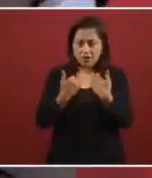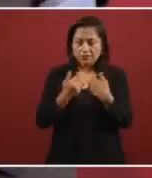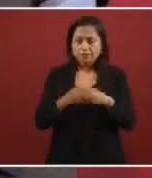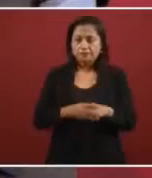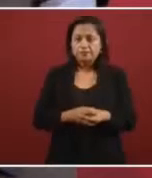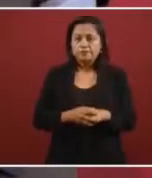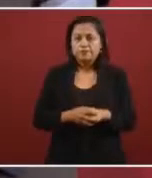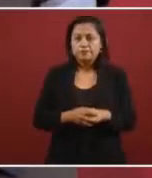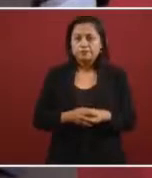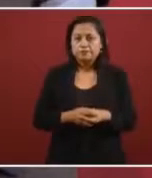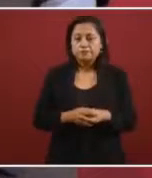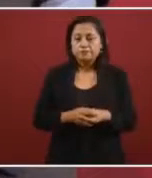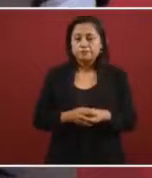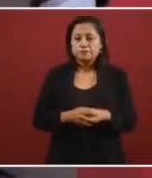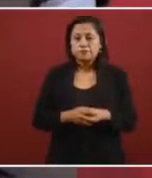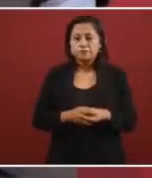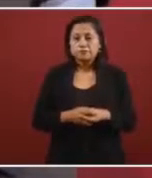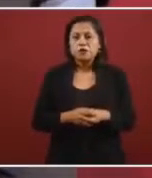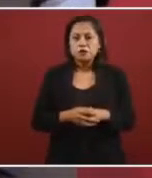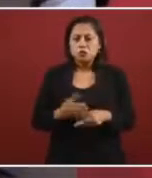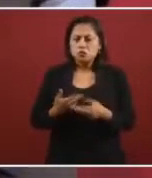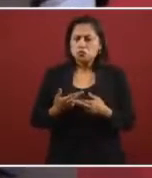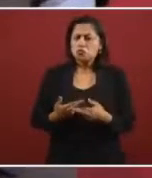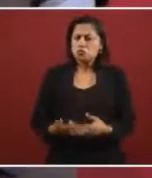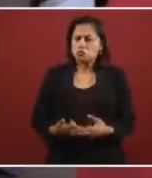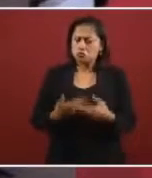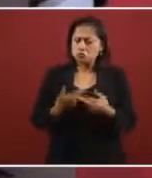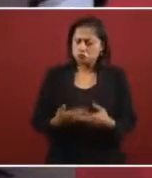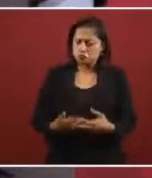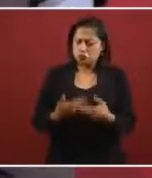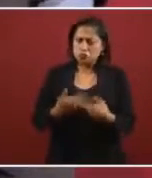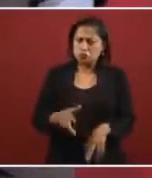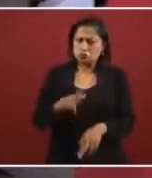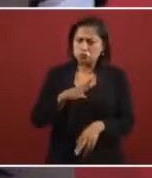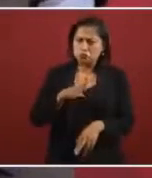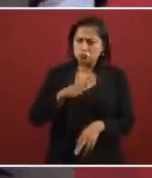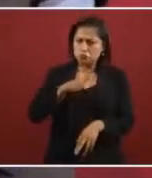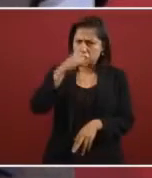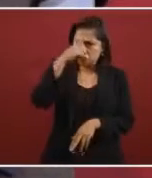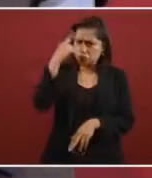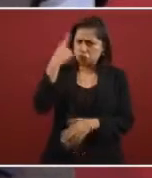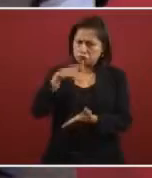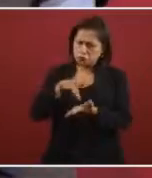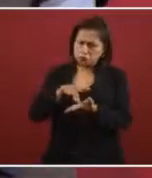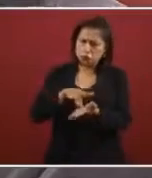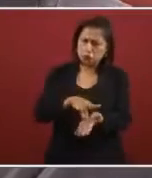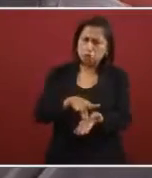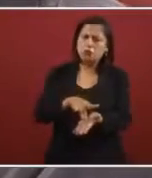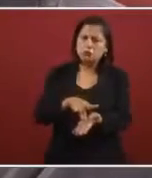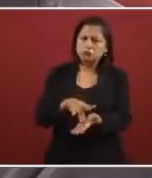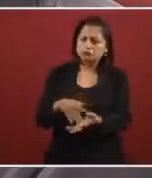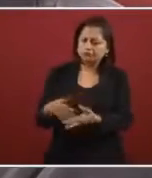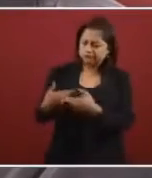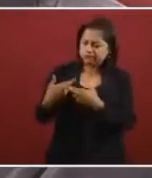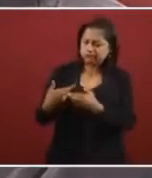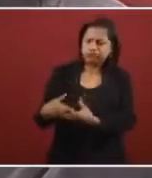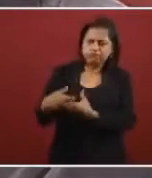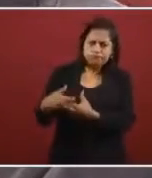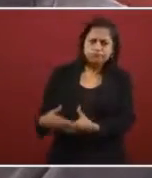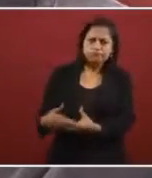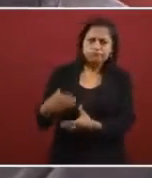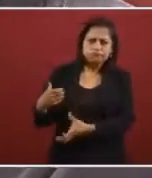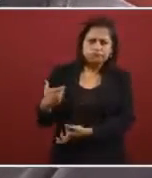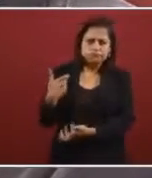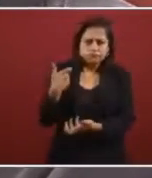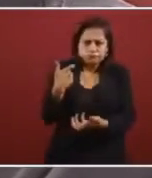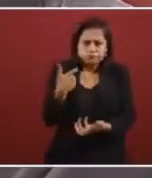no materially. Es decir, That is to say, no faltan recursos. there is no lack of resources. Está dada la